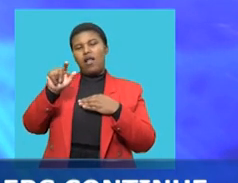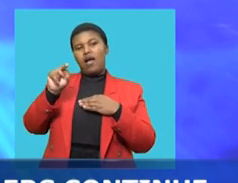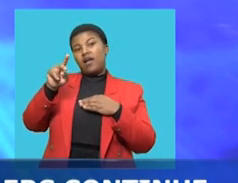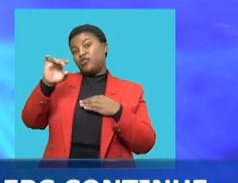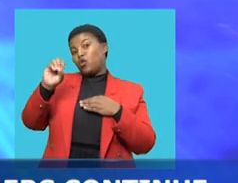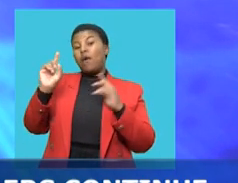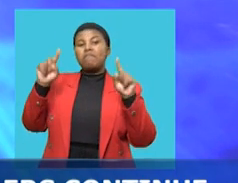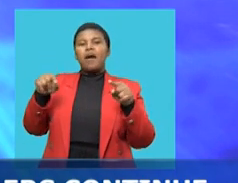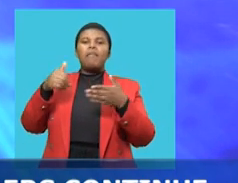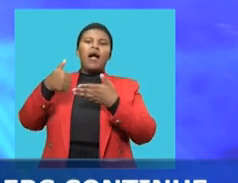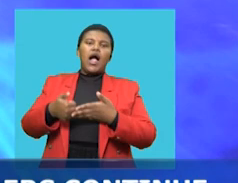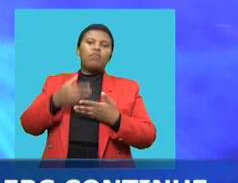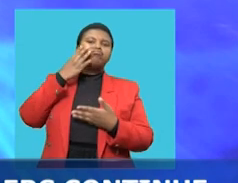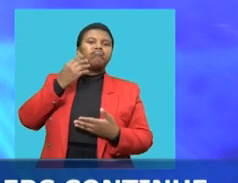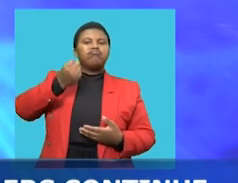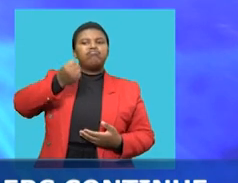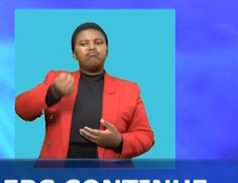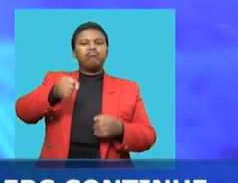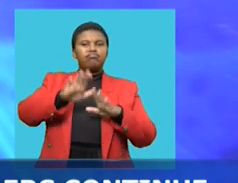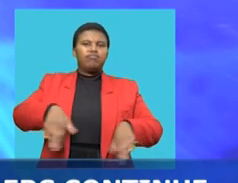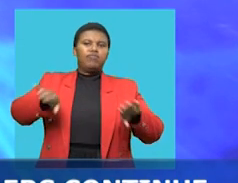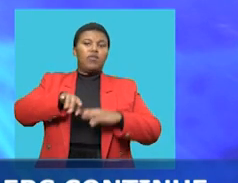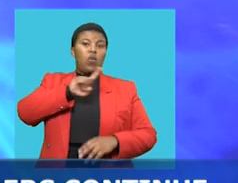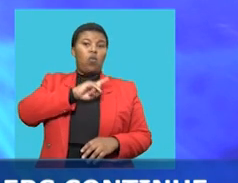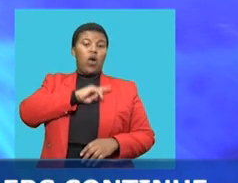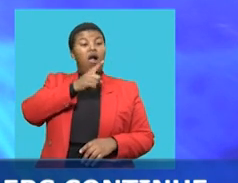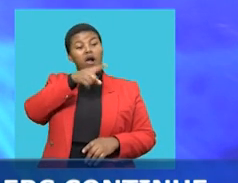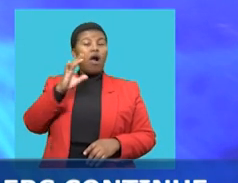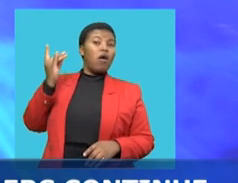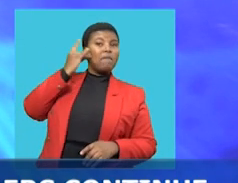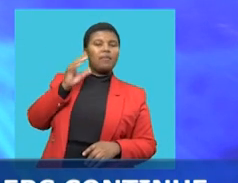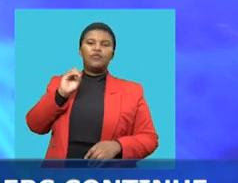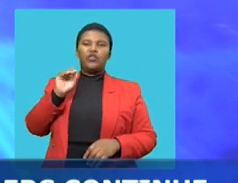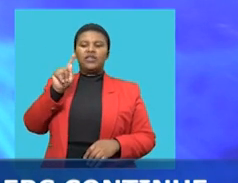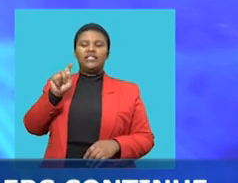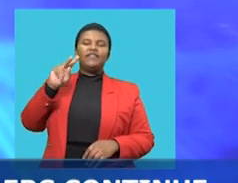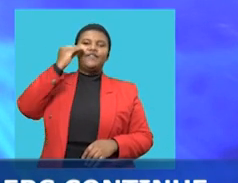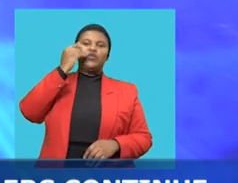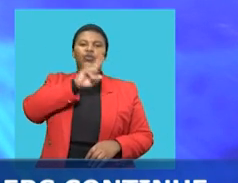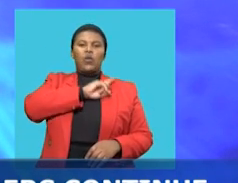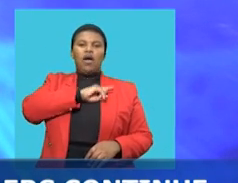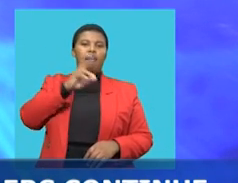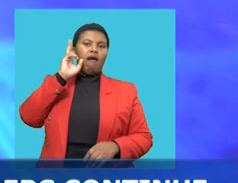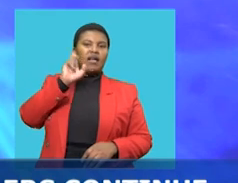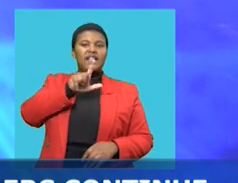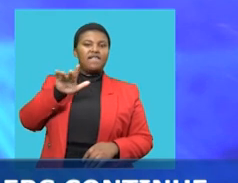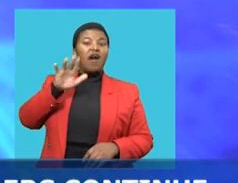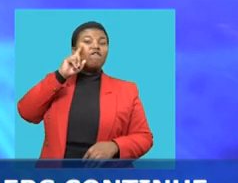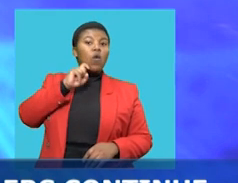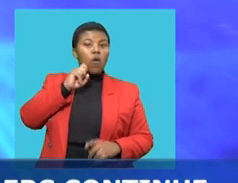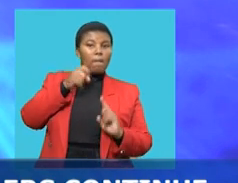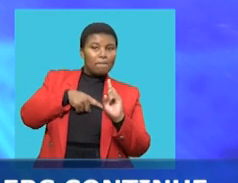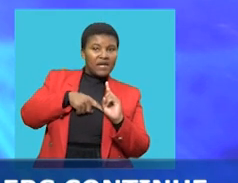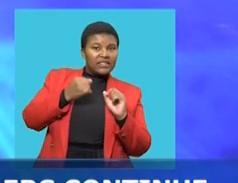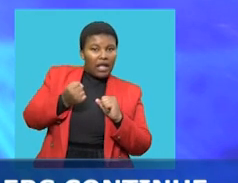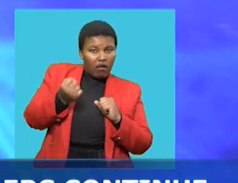in the area. Now, this comes after getting a heads-up from the Soweto TV News after the situation of the 75-year-old senior citizen. Today,